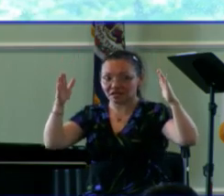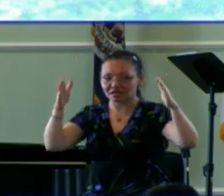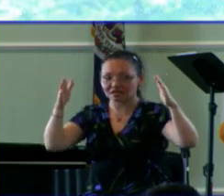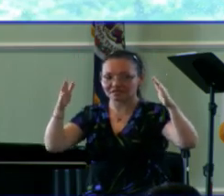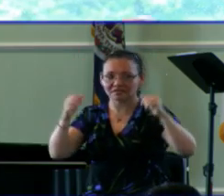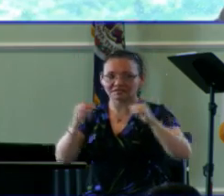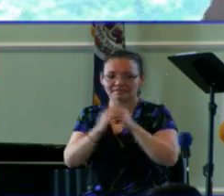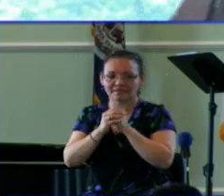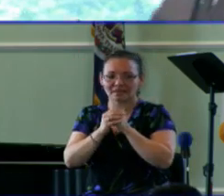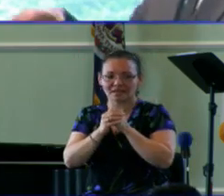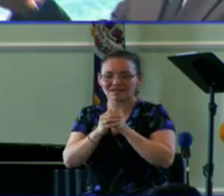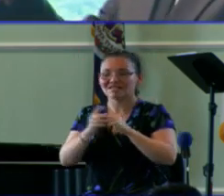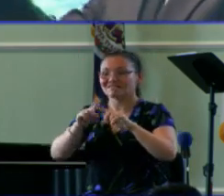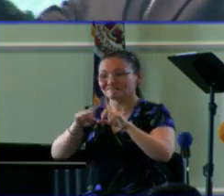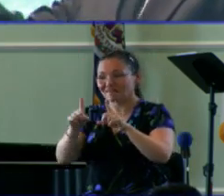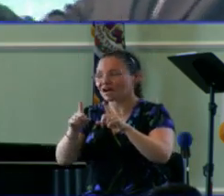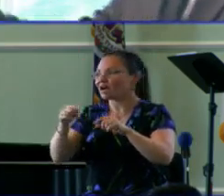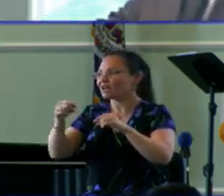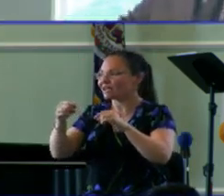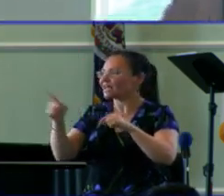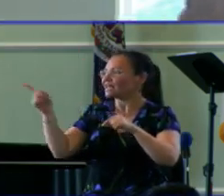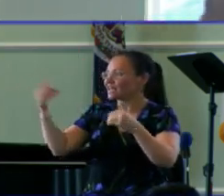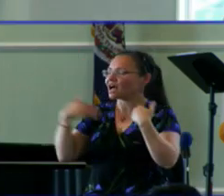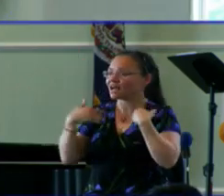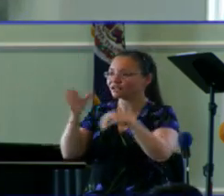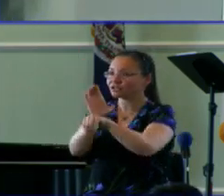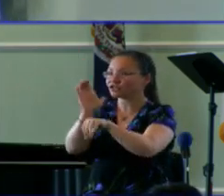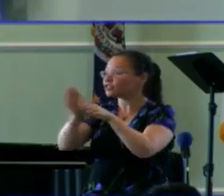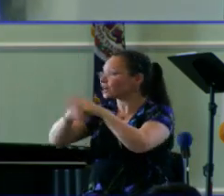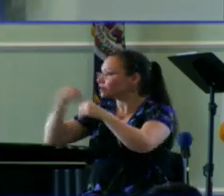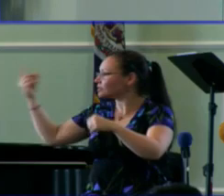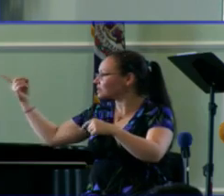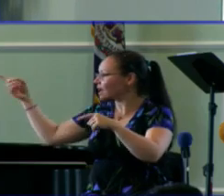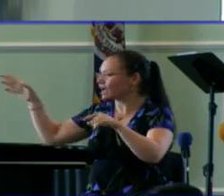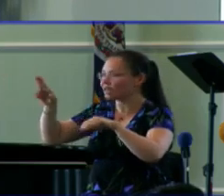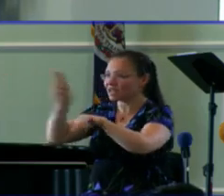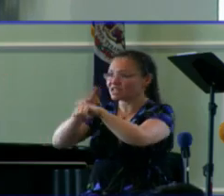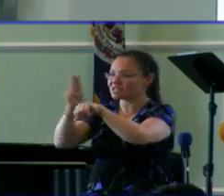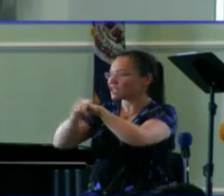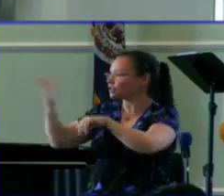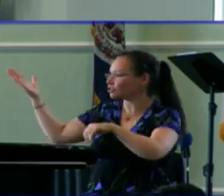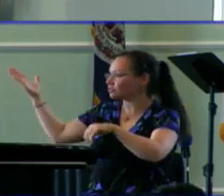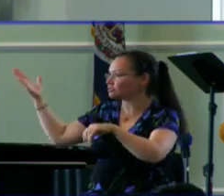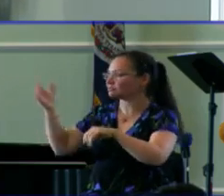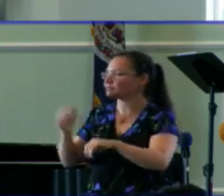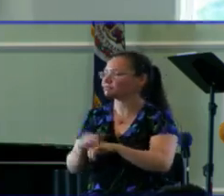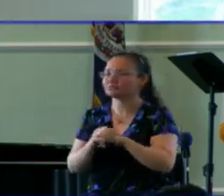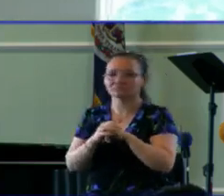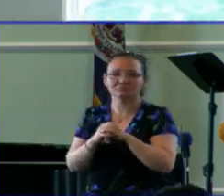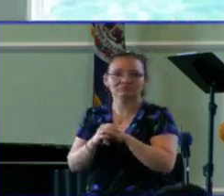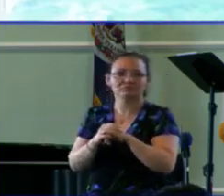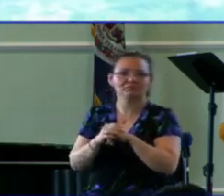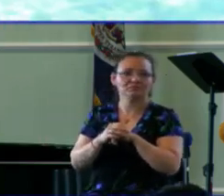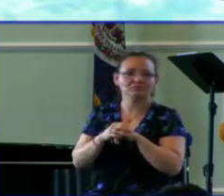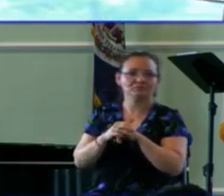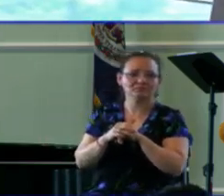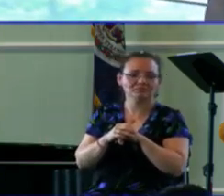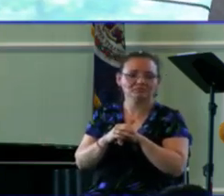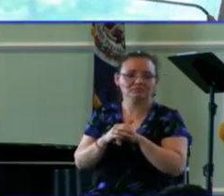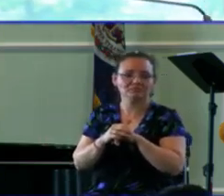but many times he had church outside. In fact, have you heard of